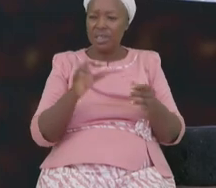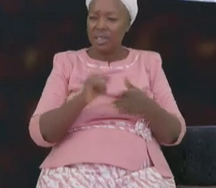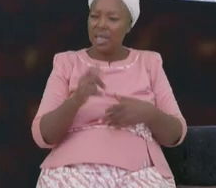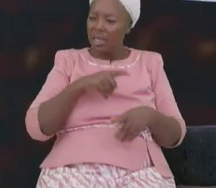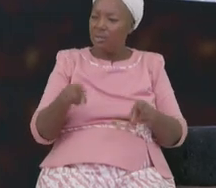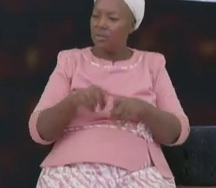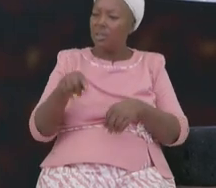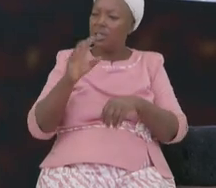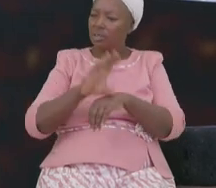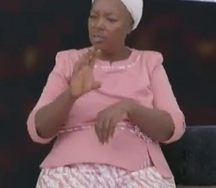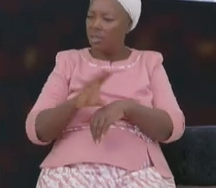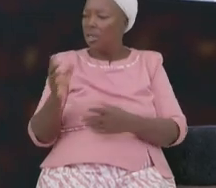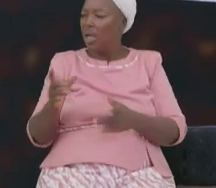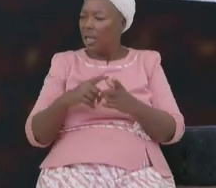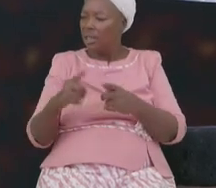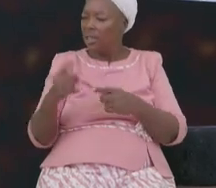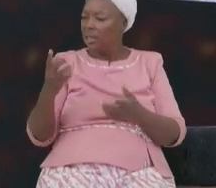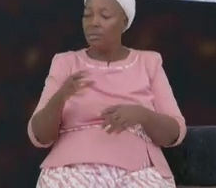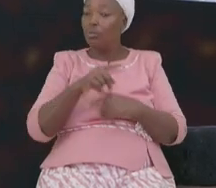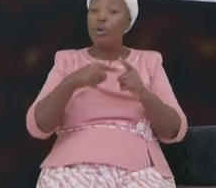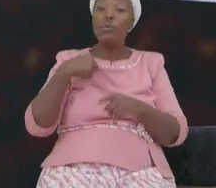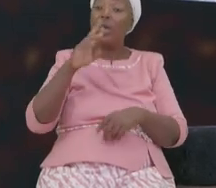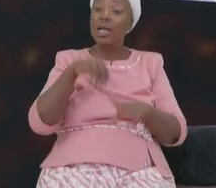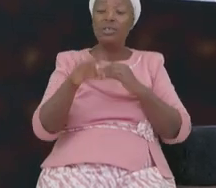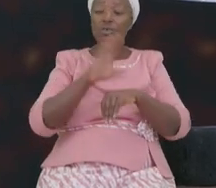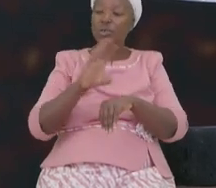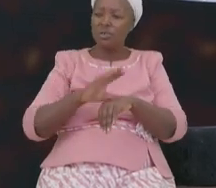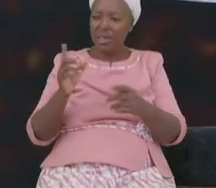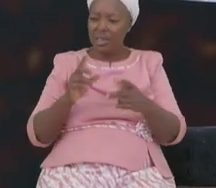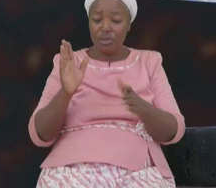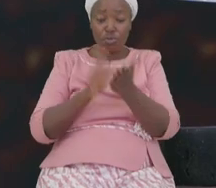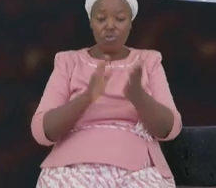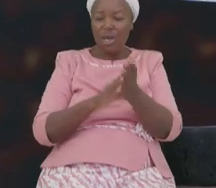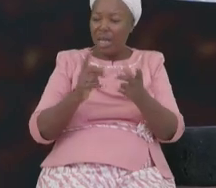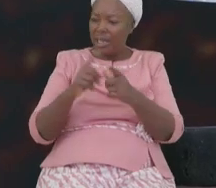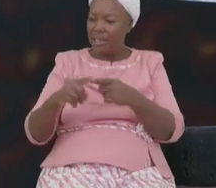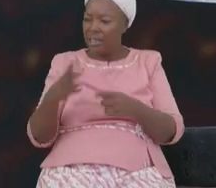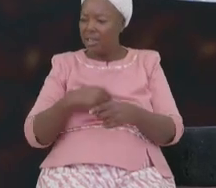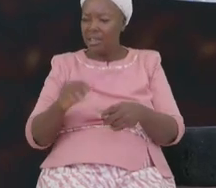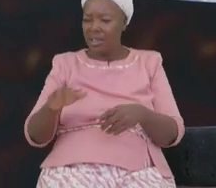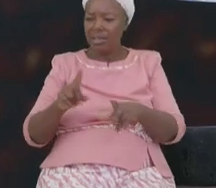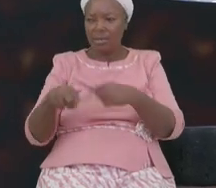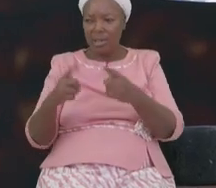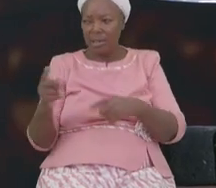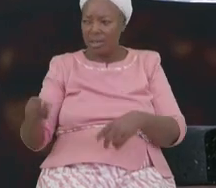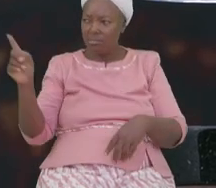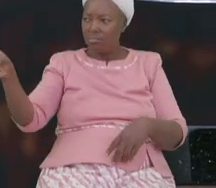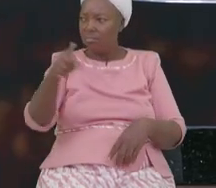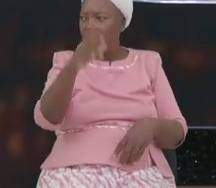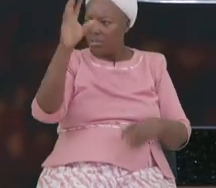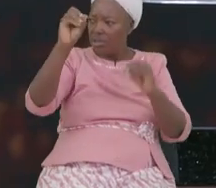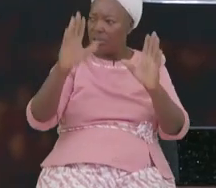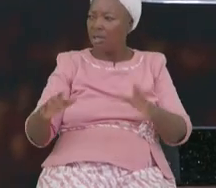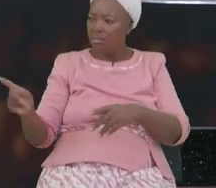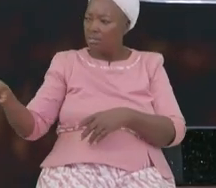said, he is fighting. The teacher turned back, no, one person does not fight. It takes two